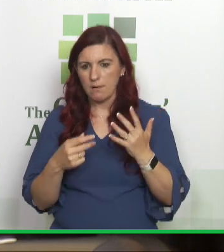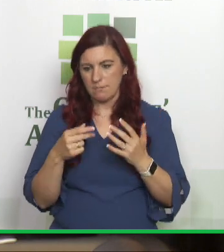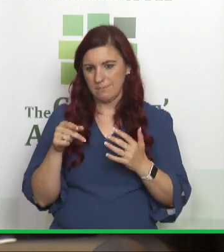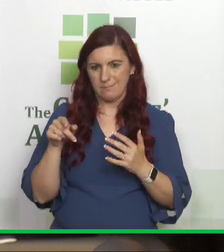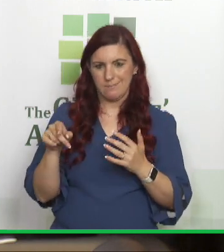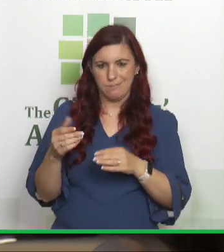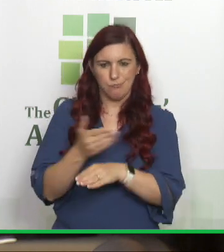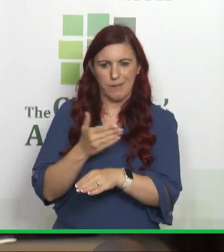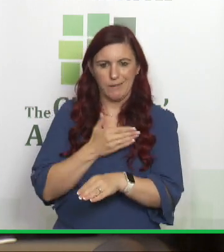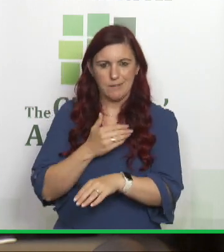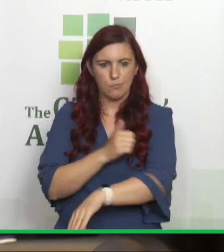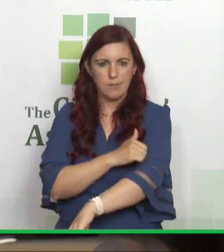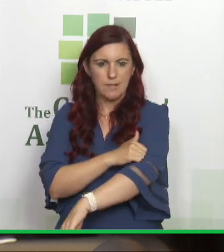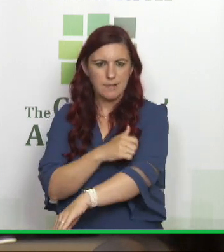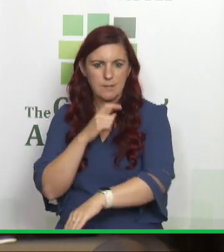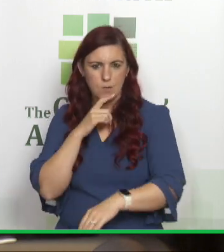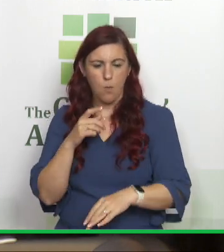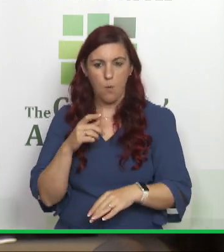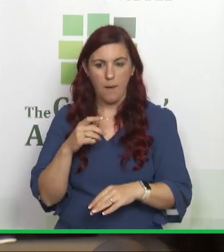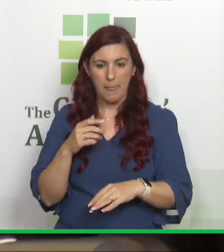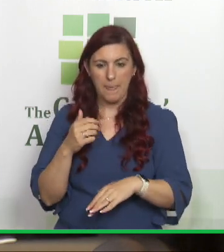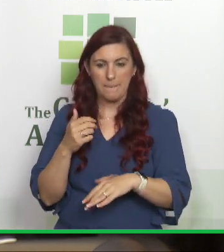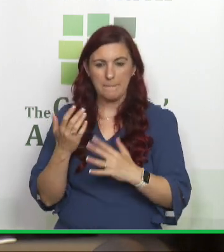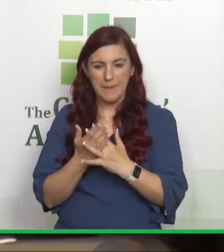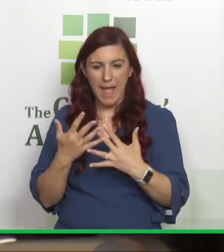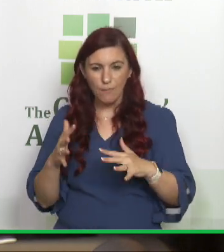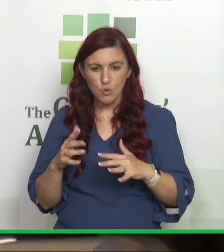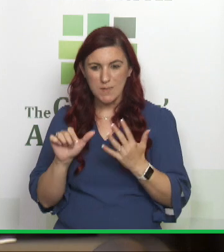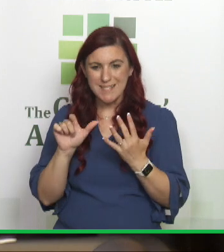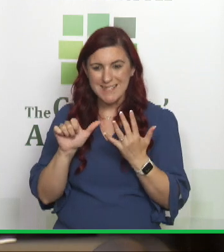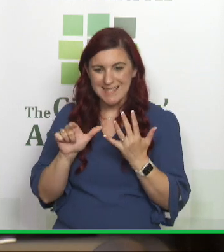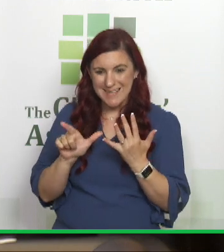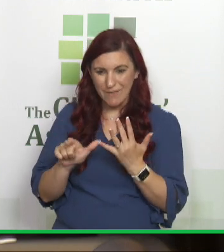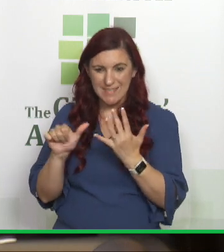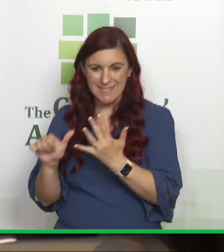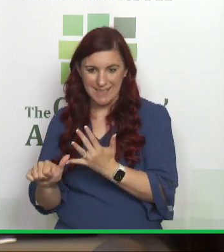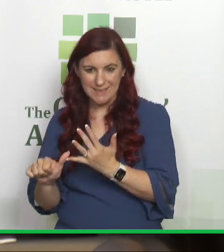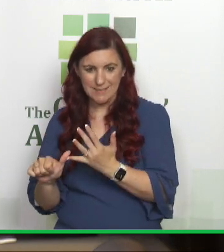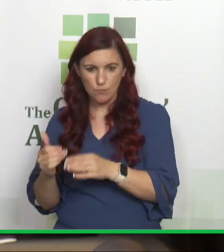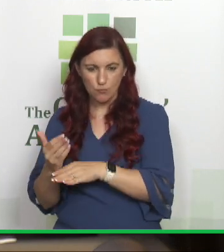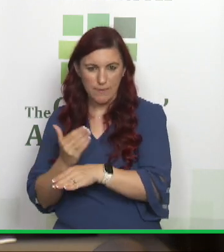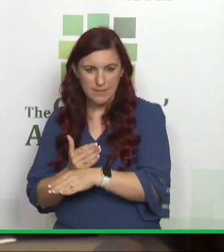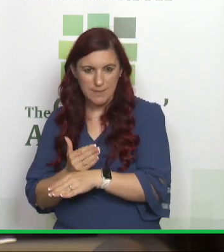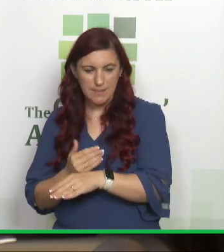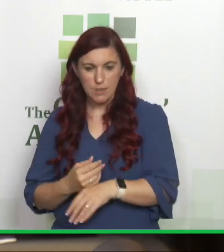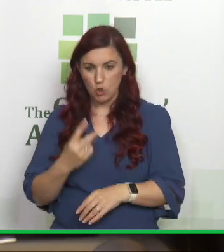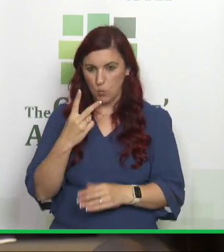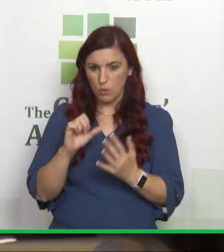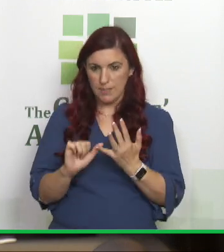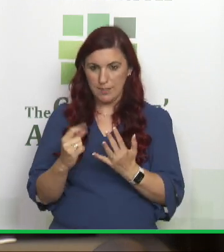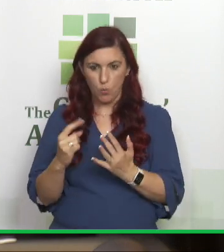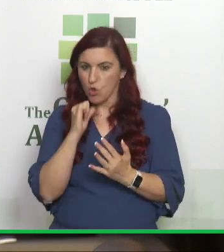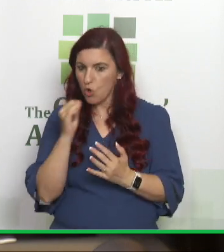the median number was 76 previous convictions. To be clear, not one of this 261 was a first-time